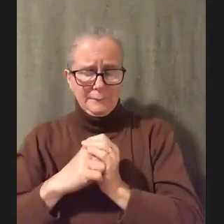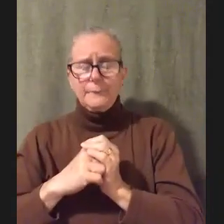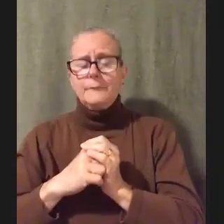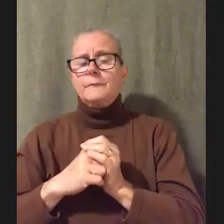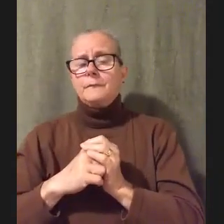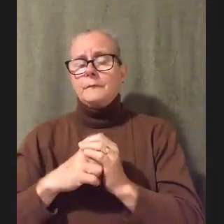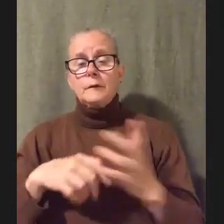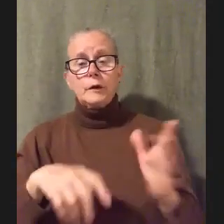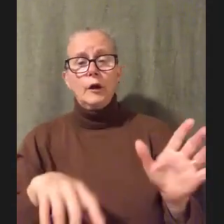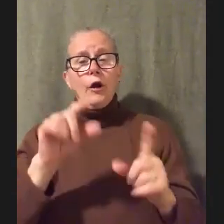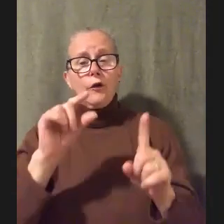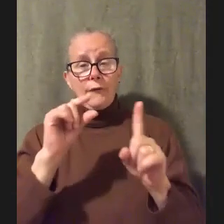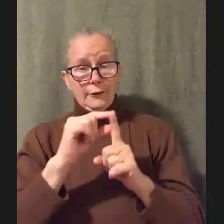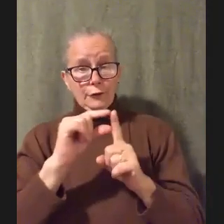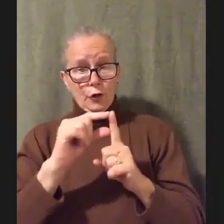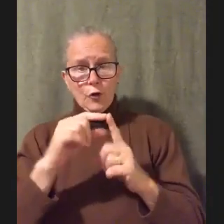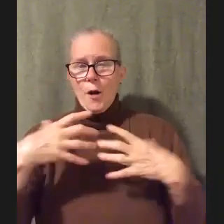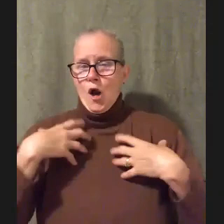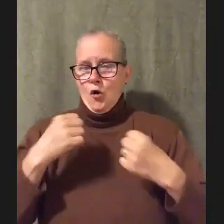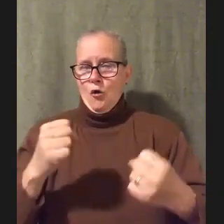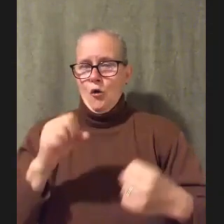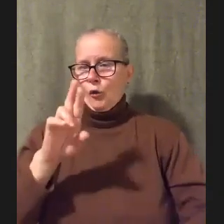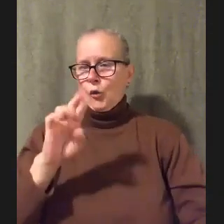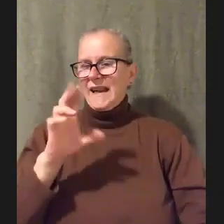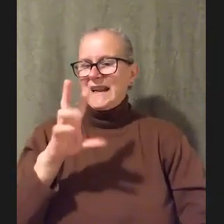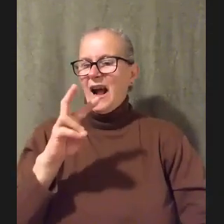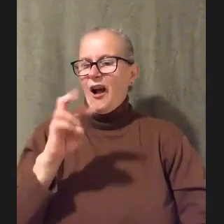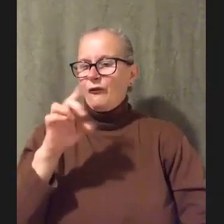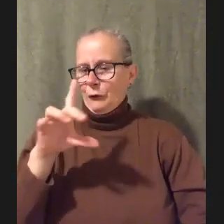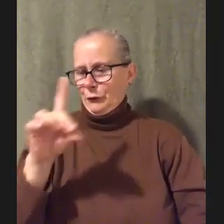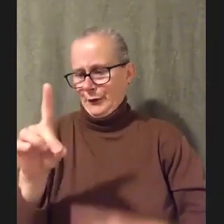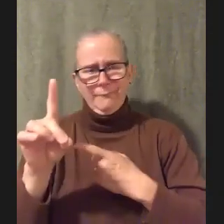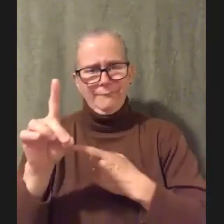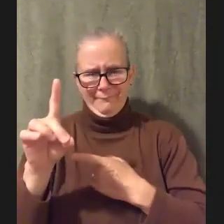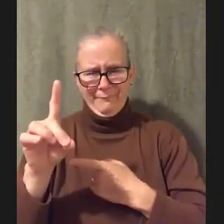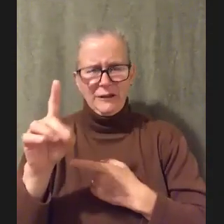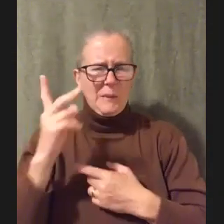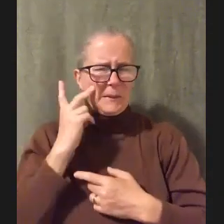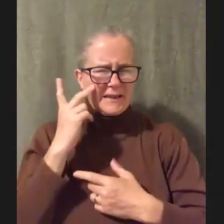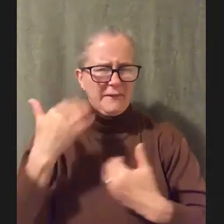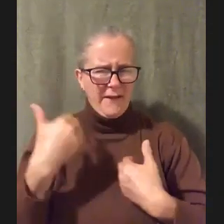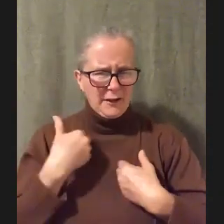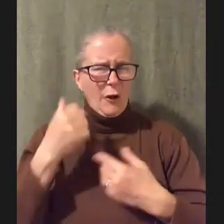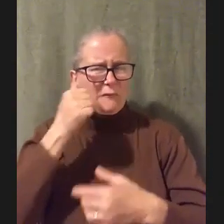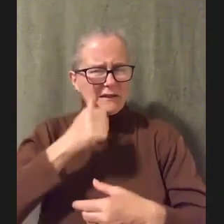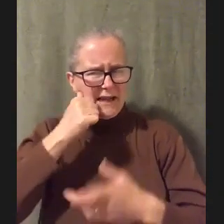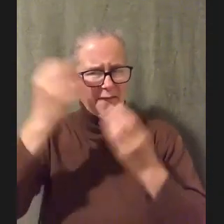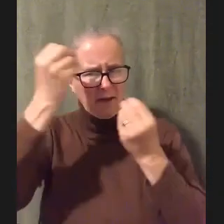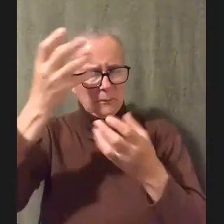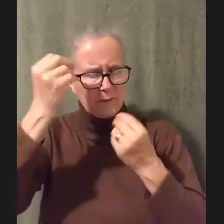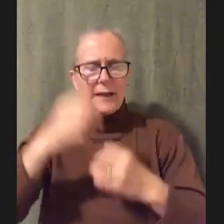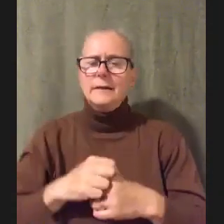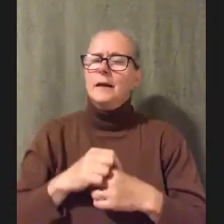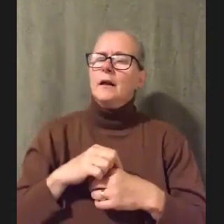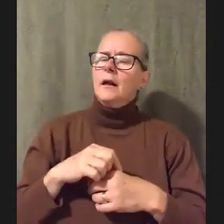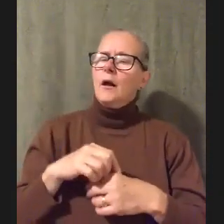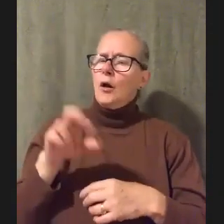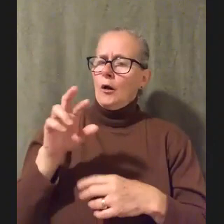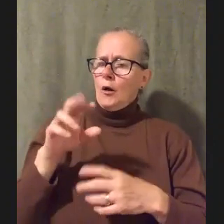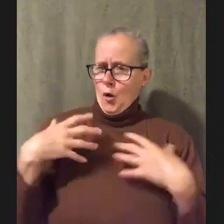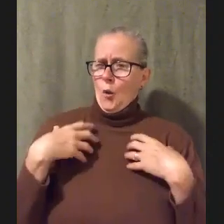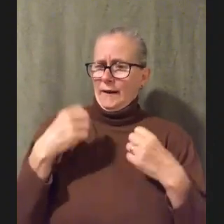The term recovered, you may see that now on our daily data updates. Recovered is a term that